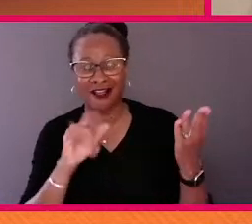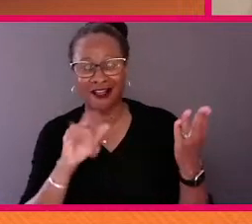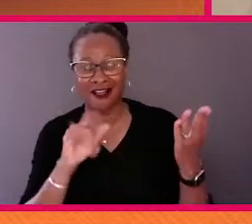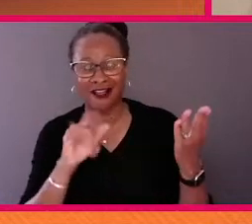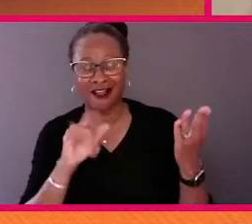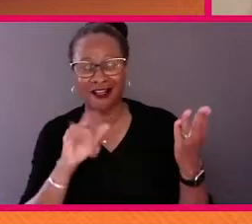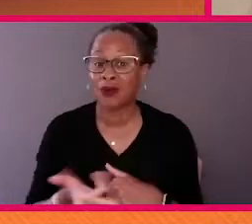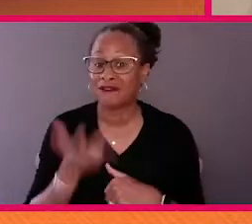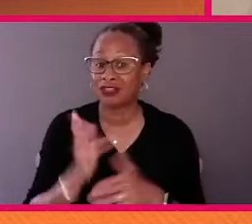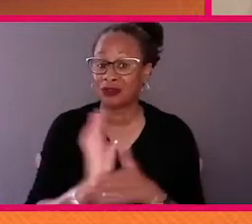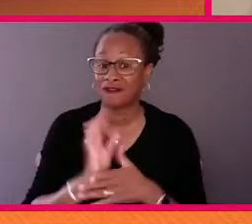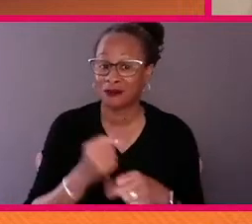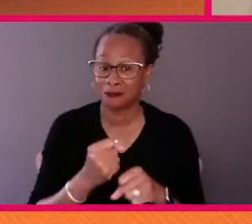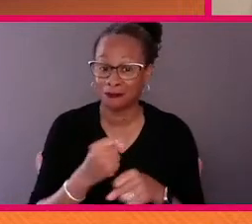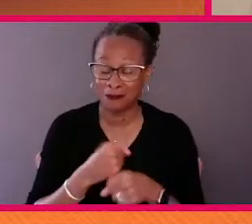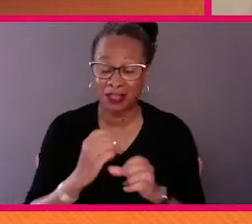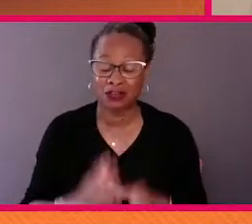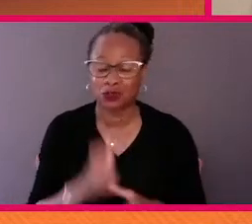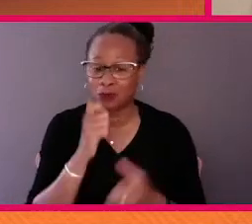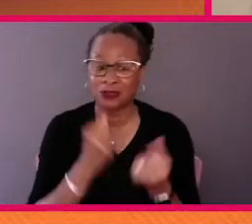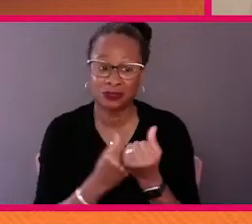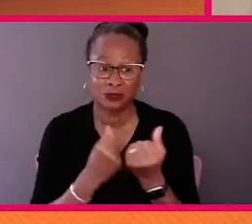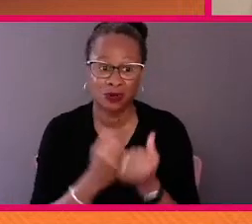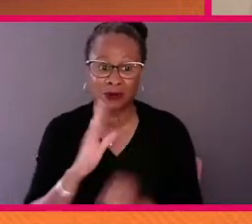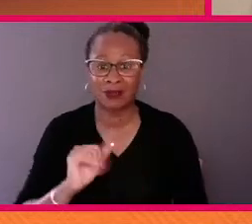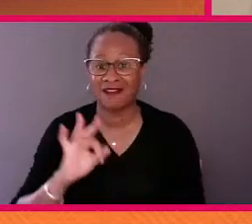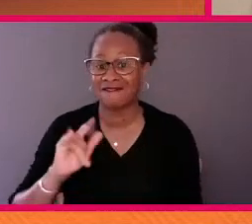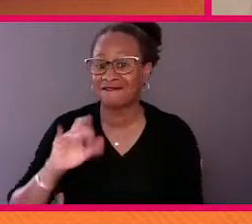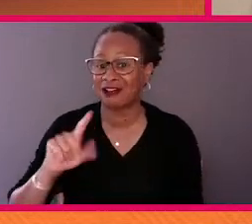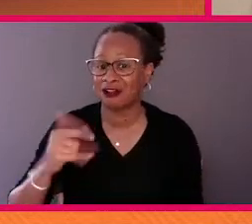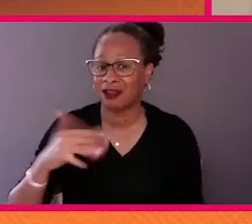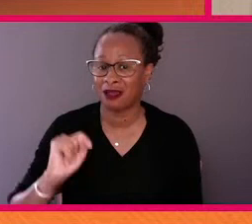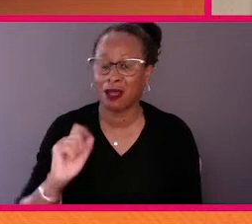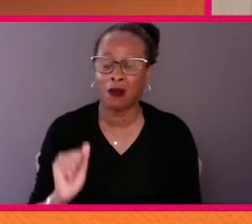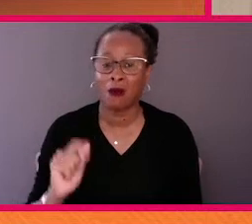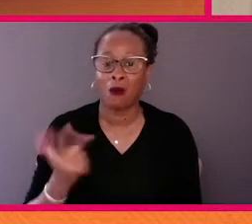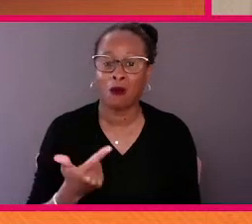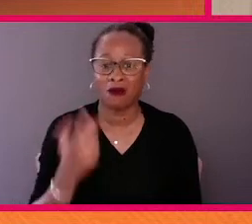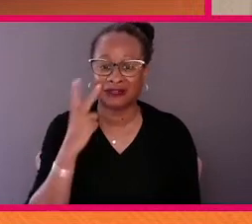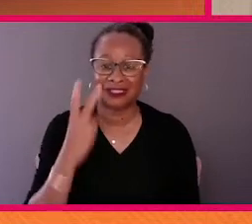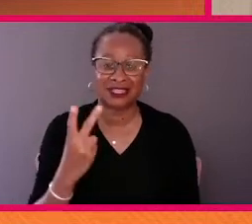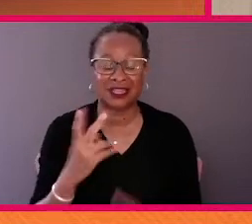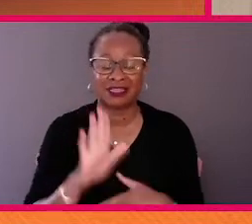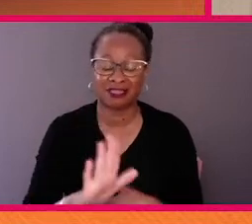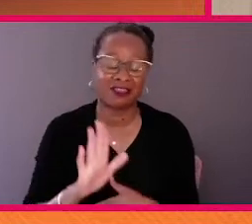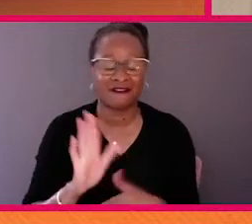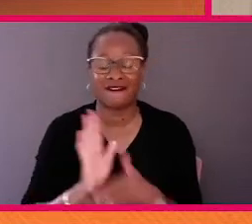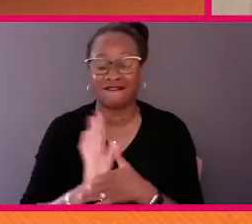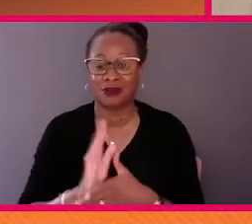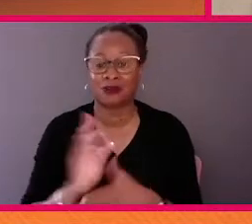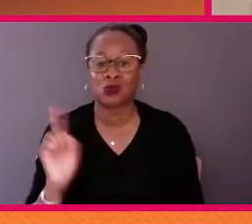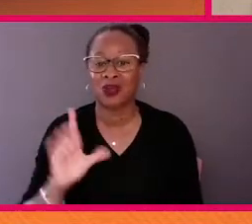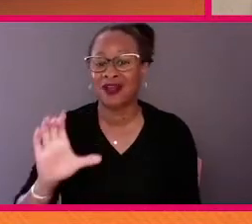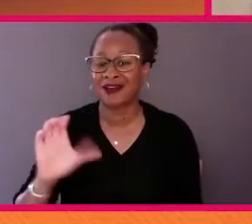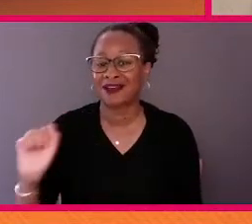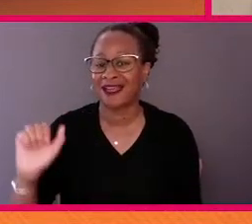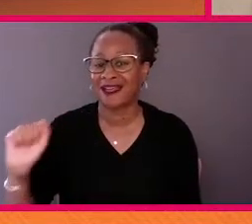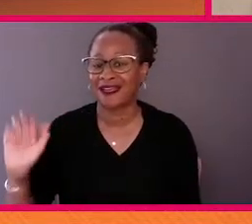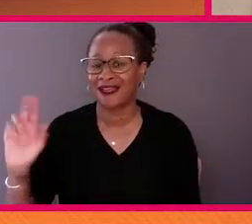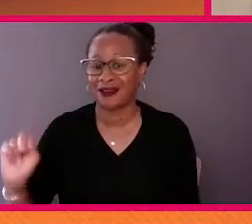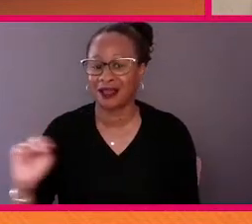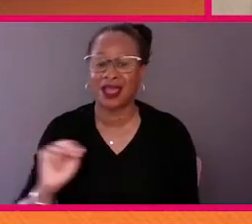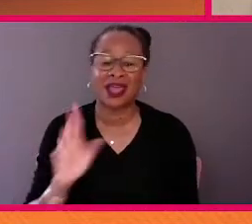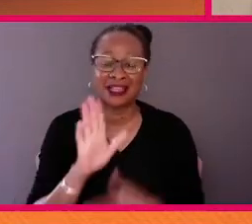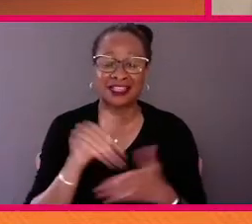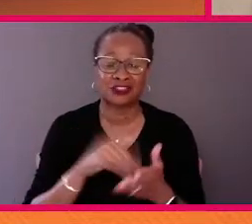Firelight, all of whom recently screened their films at CAAMFest, the Center for Asian American Media's annual festival of